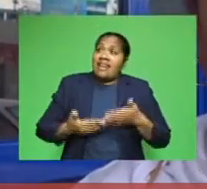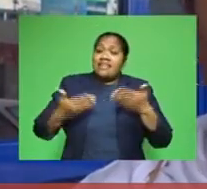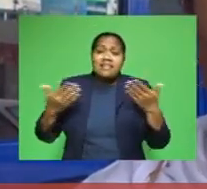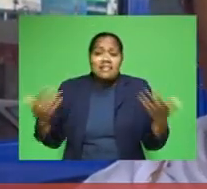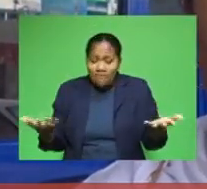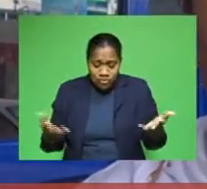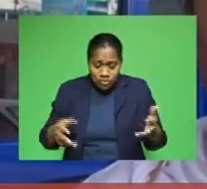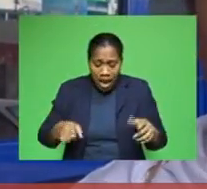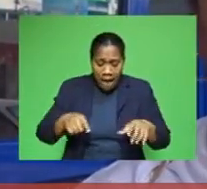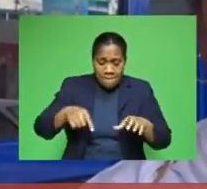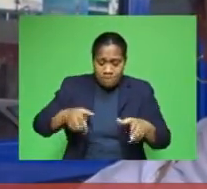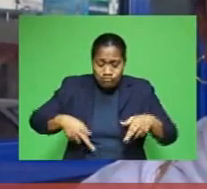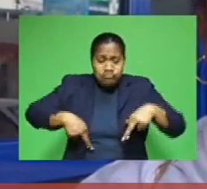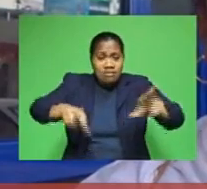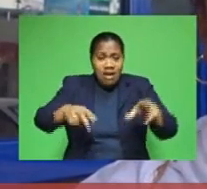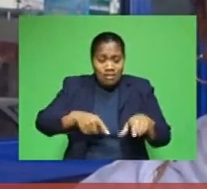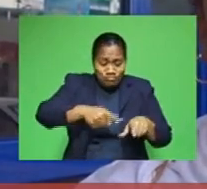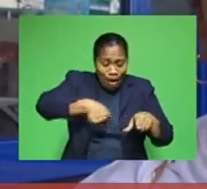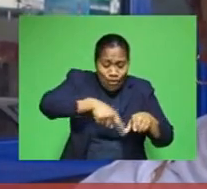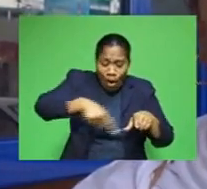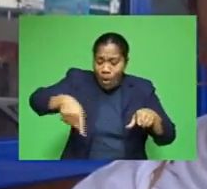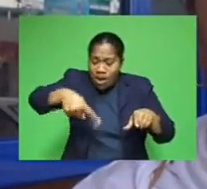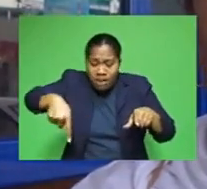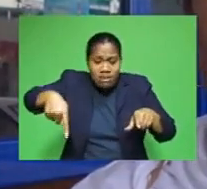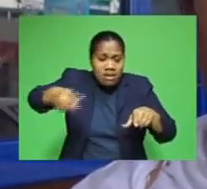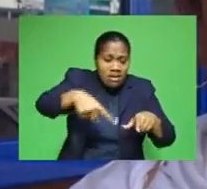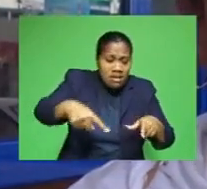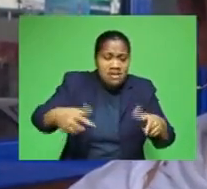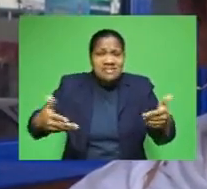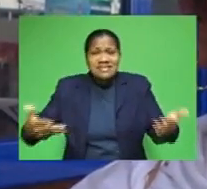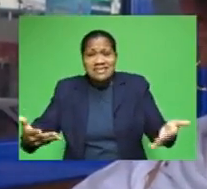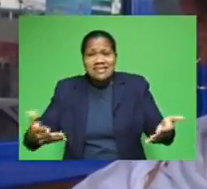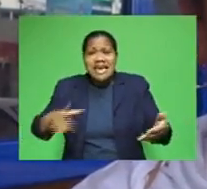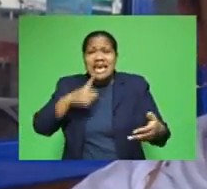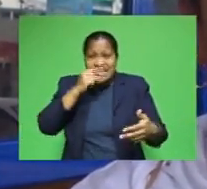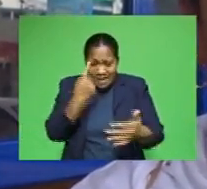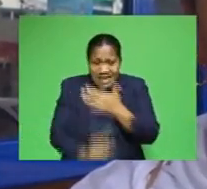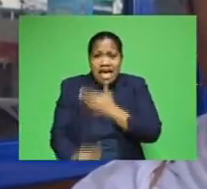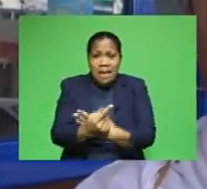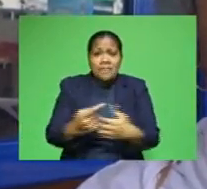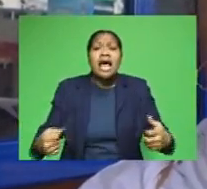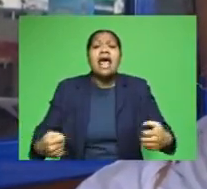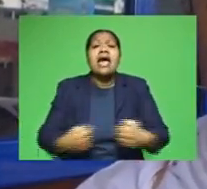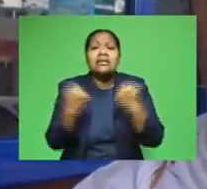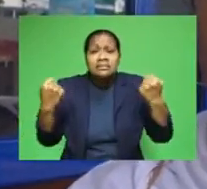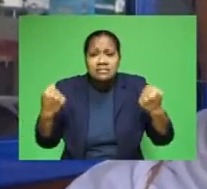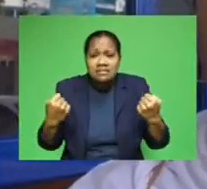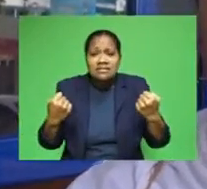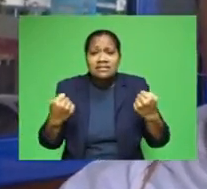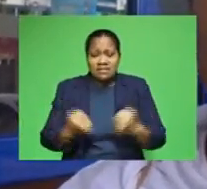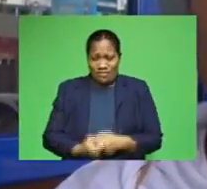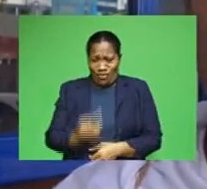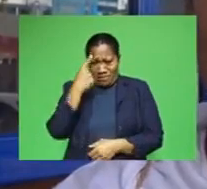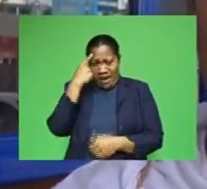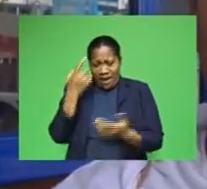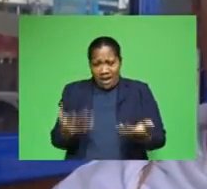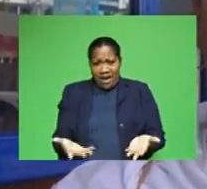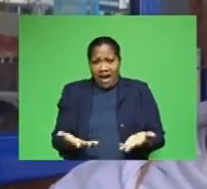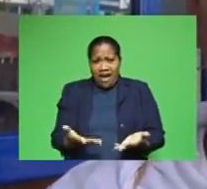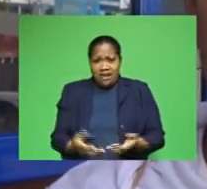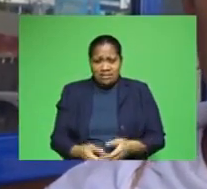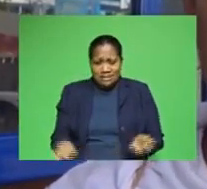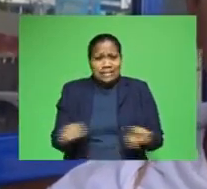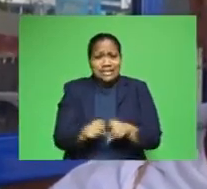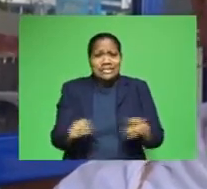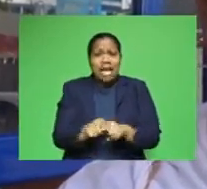The growing number of potholes we have on our roads can cause accidents if you come to think about it, and they're just as big as lava